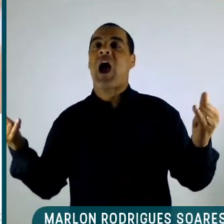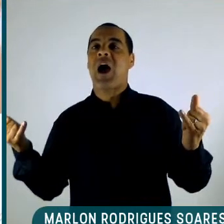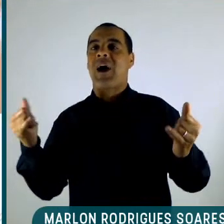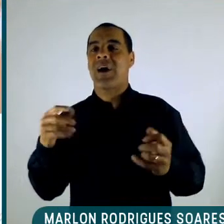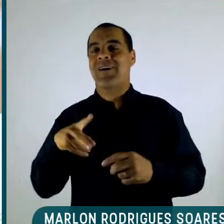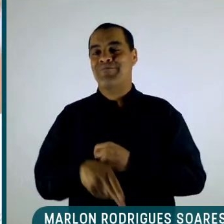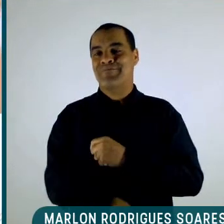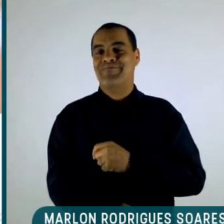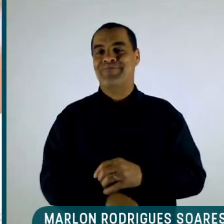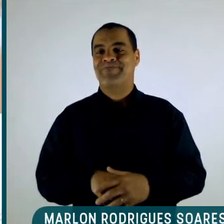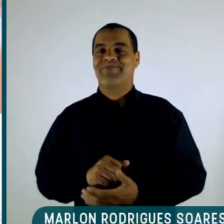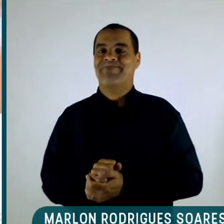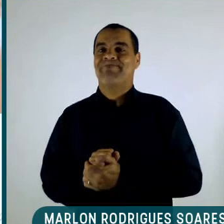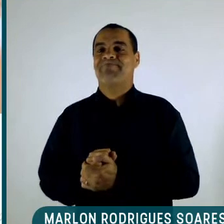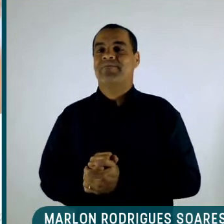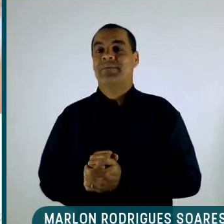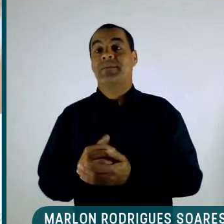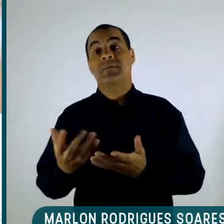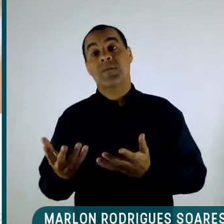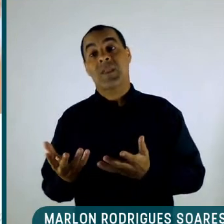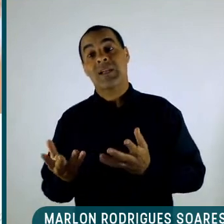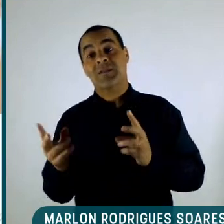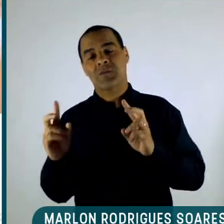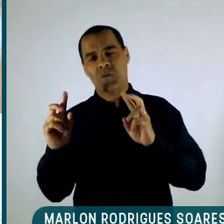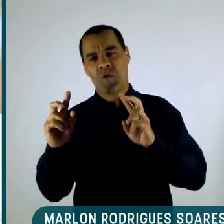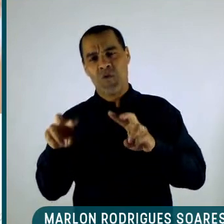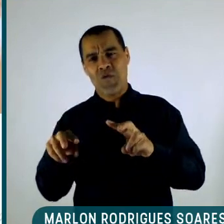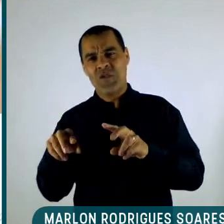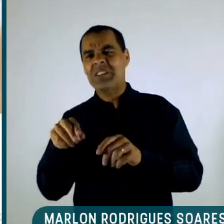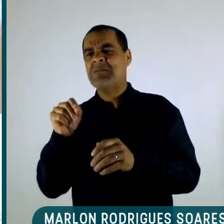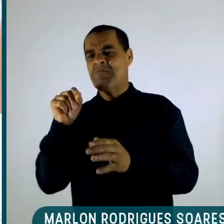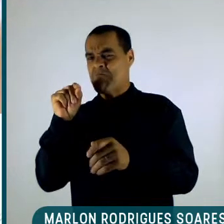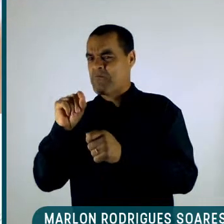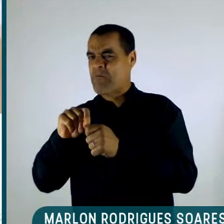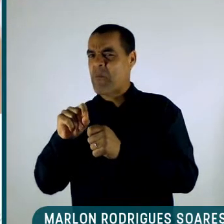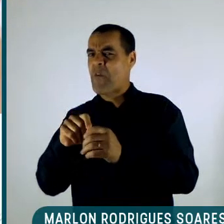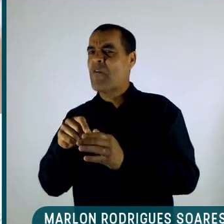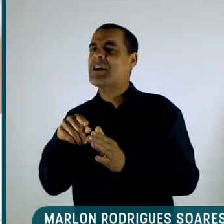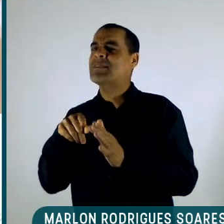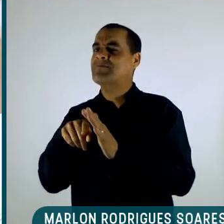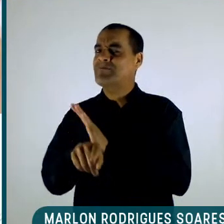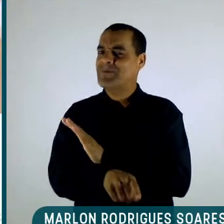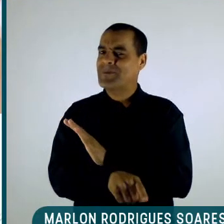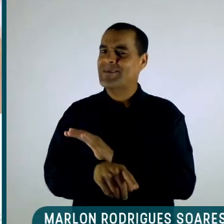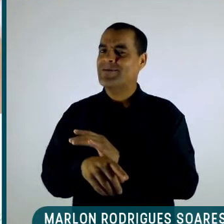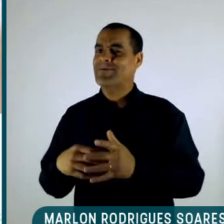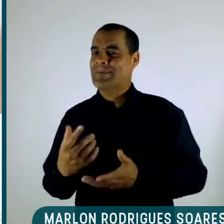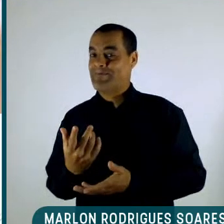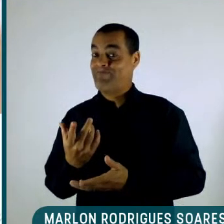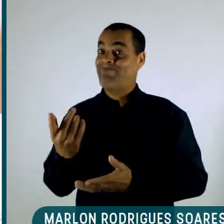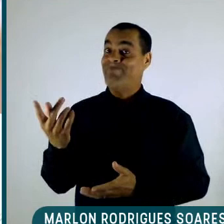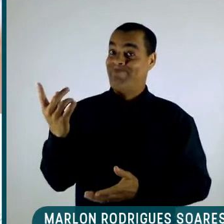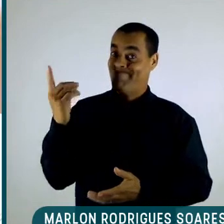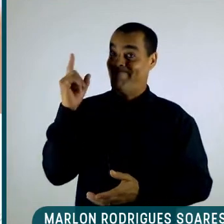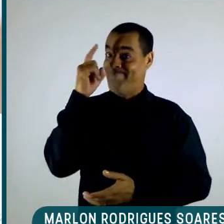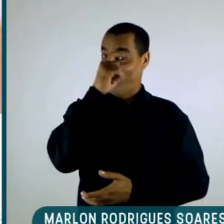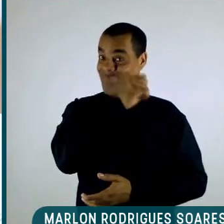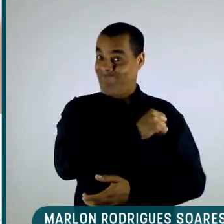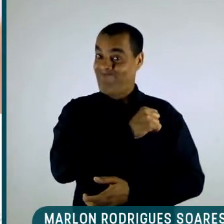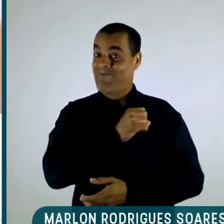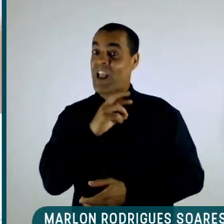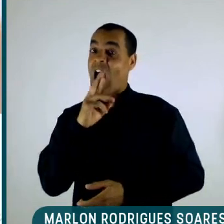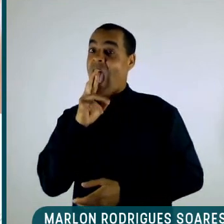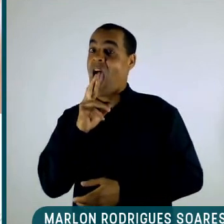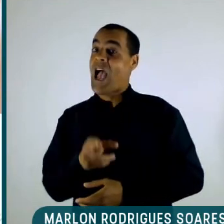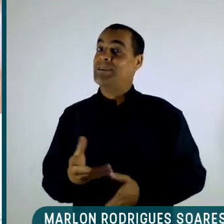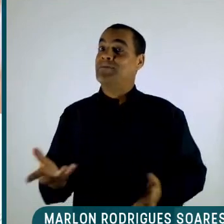sorry I had to leave, but my connection dropped. Well, your question is difficult to